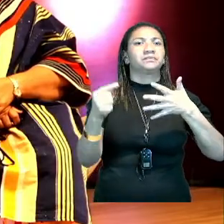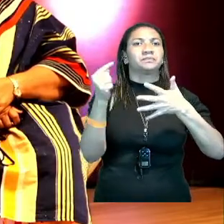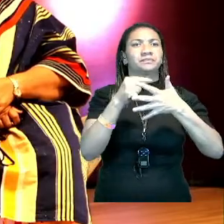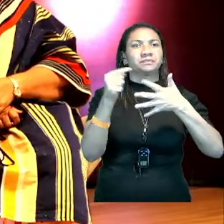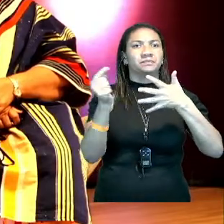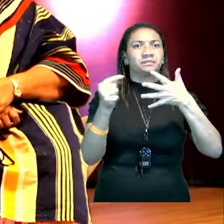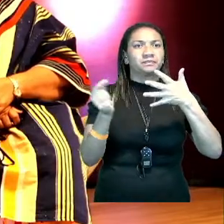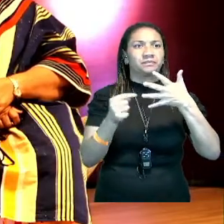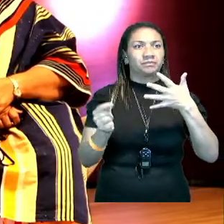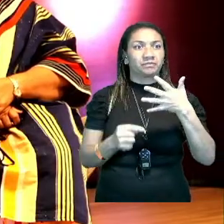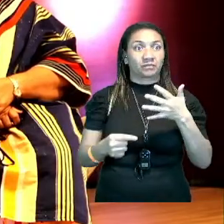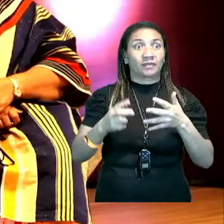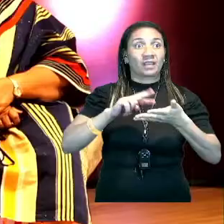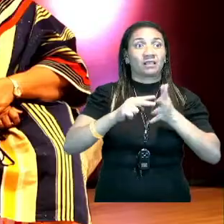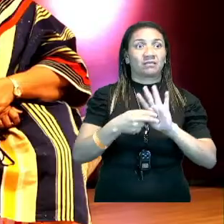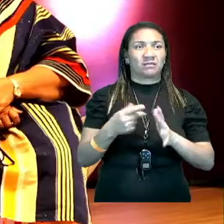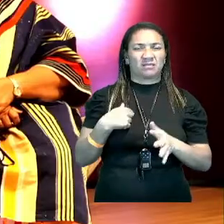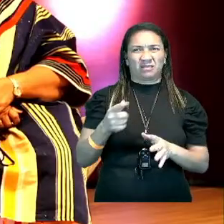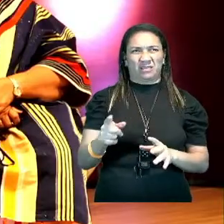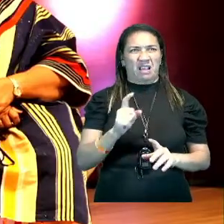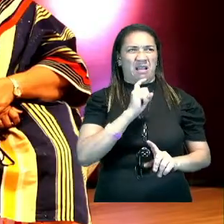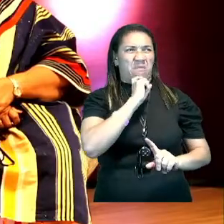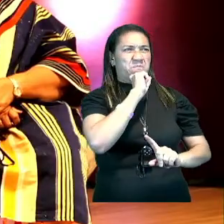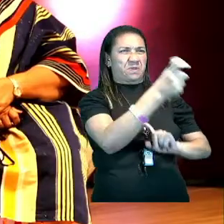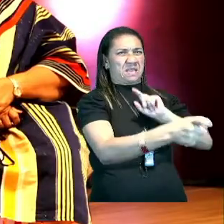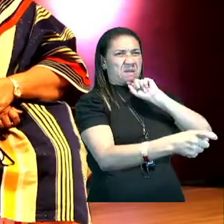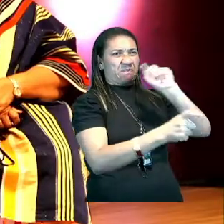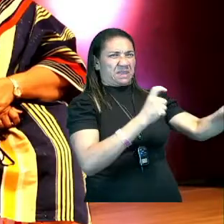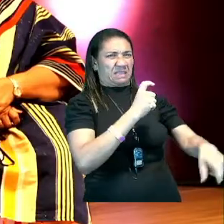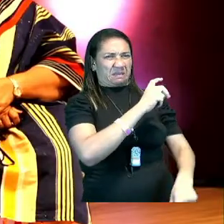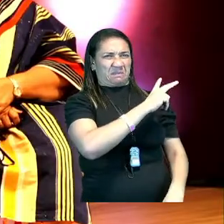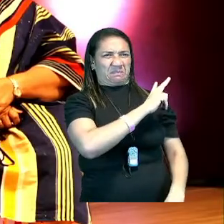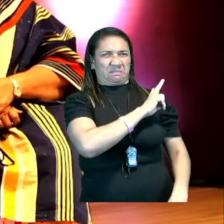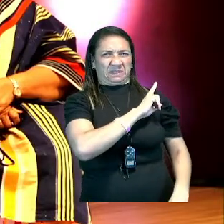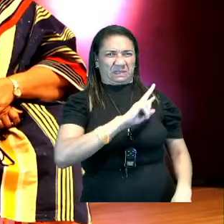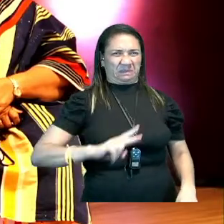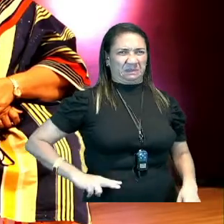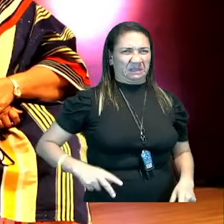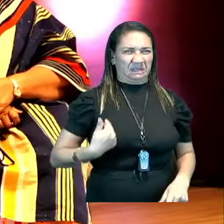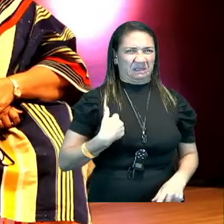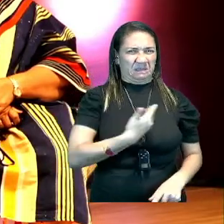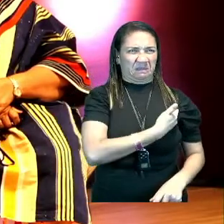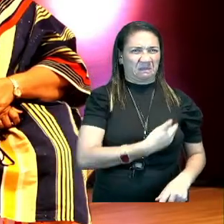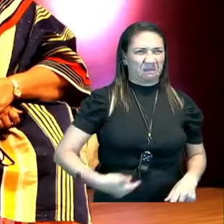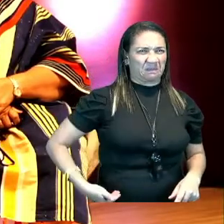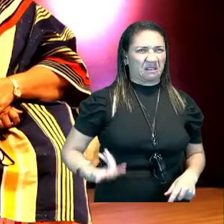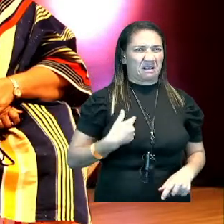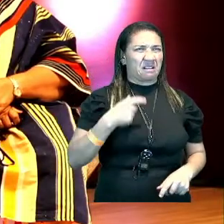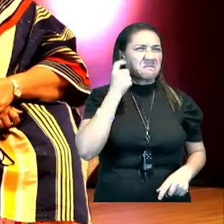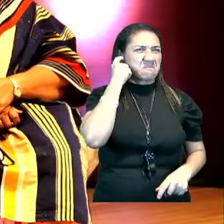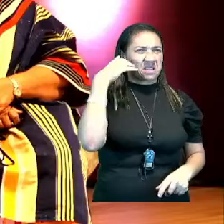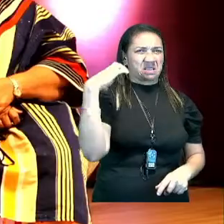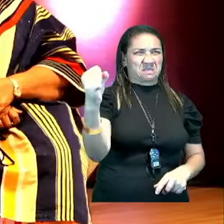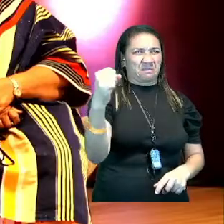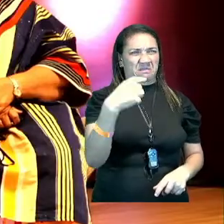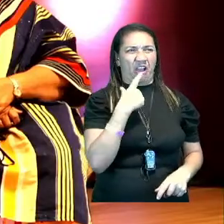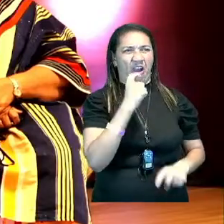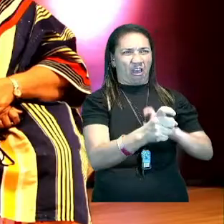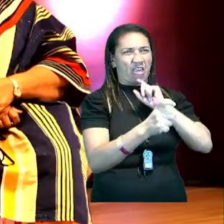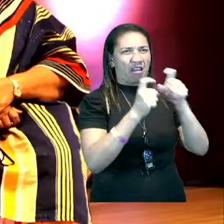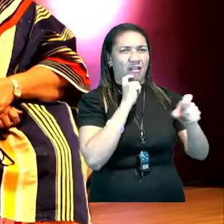And all of these are just trying to make the people hate the Vice President. And with all of that, all